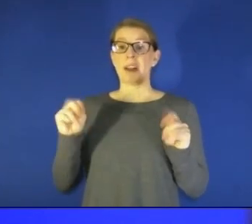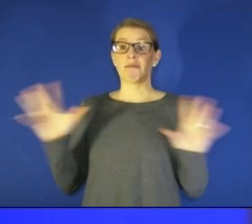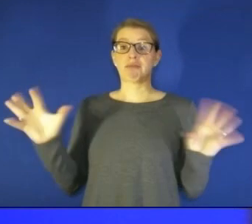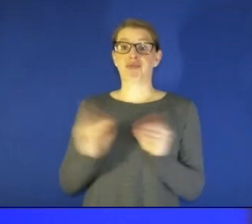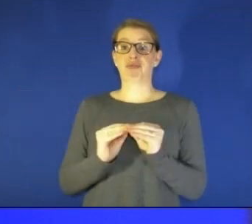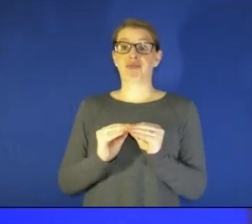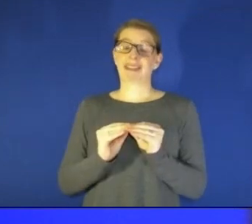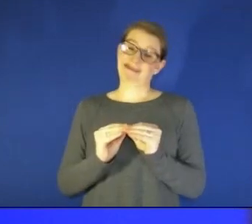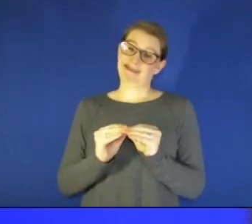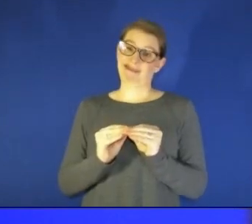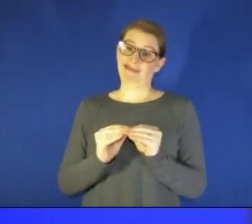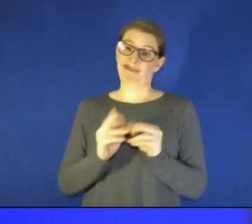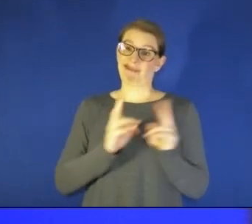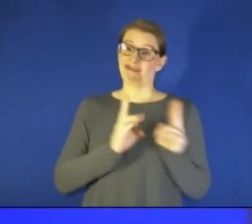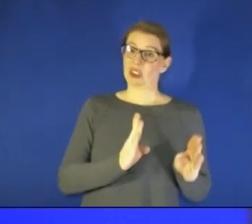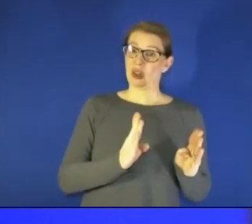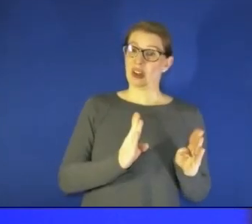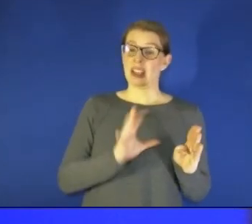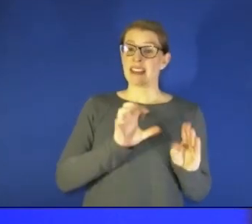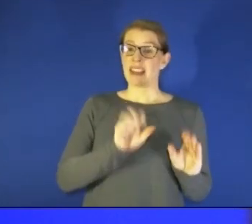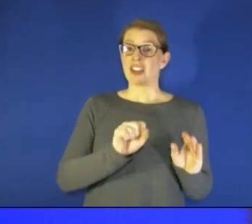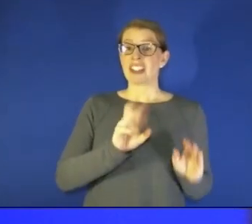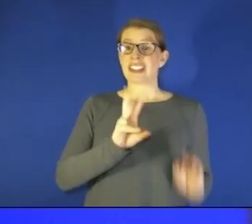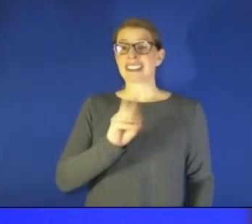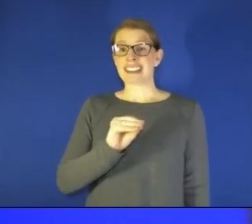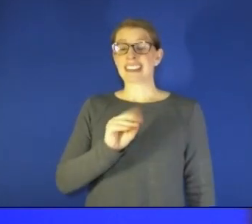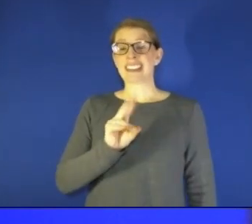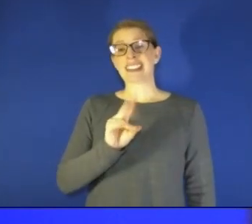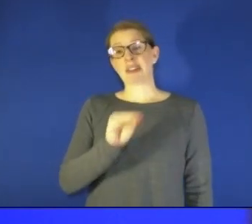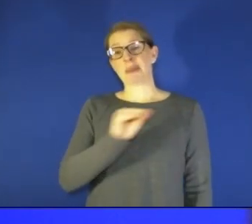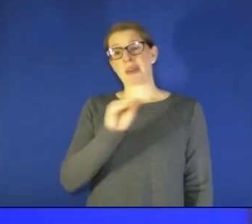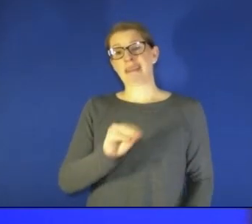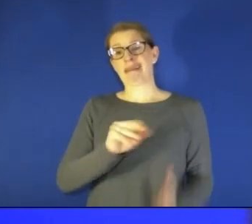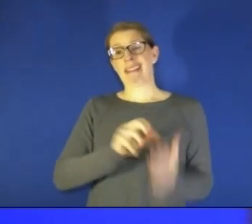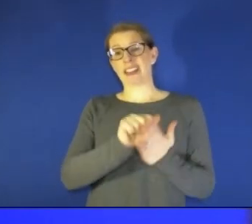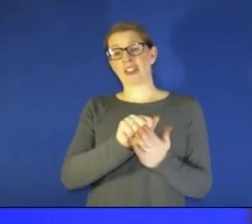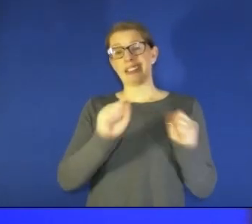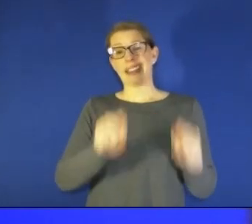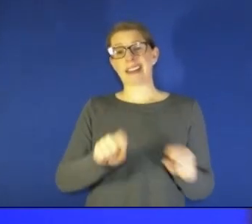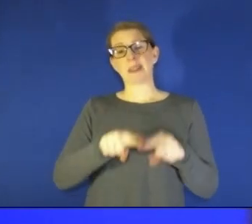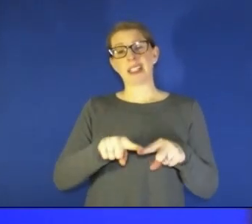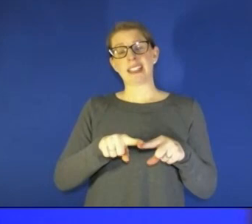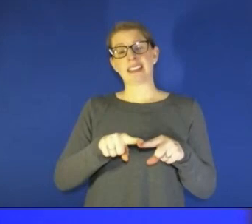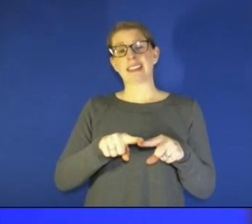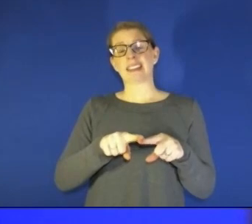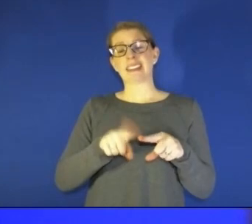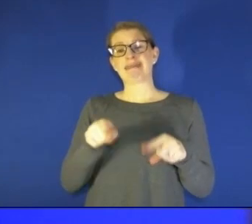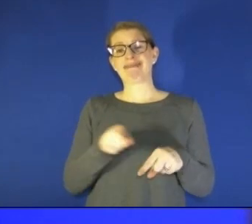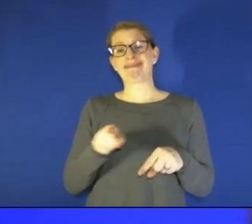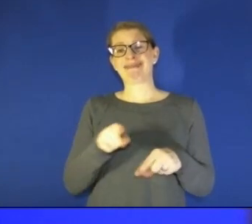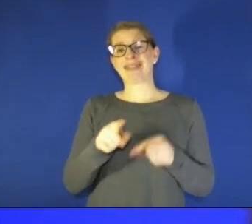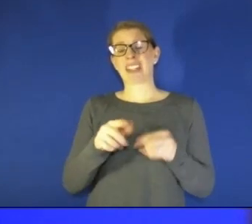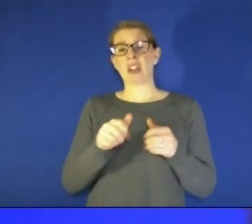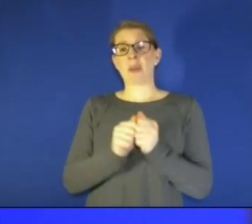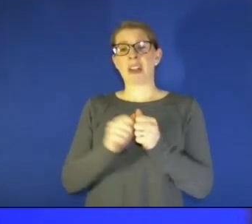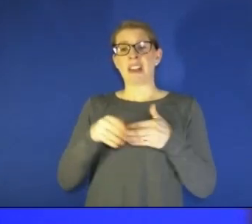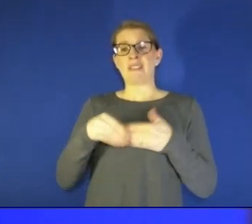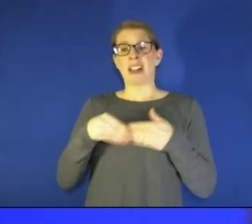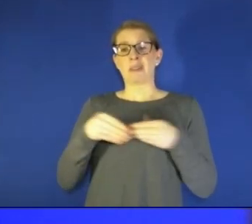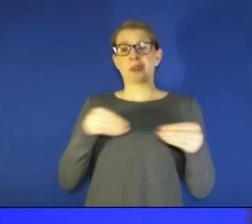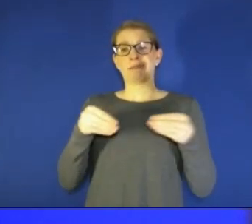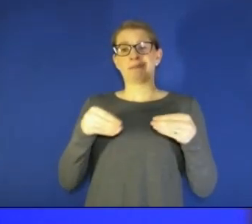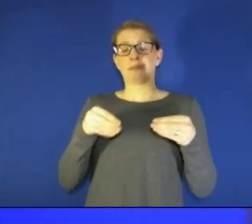you can catch maybe 60, 70% of some cancers depending on how it looks and how far they can get around with a flexible sigmoidoscopy. And some people do it